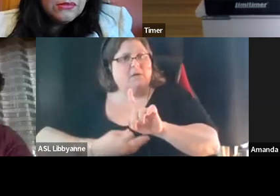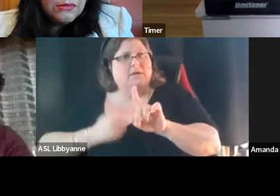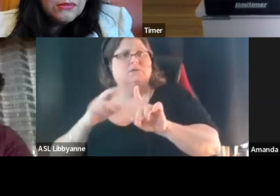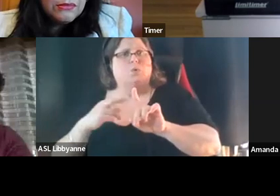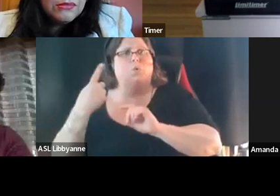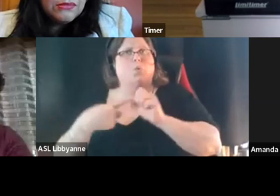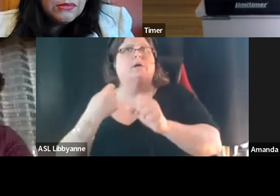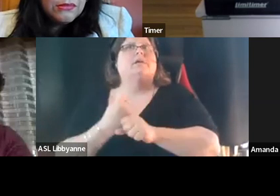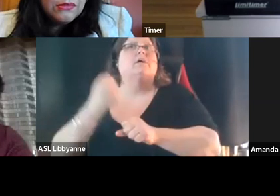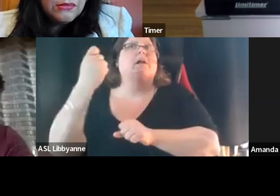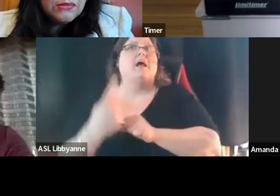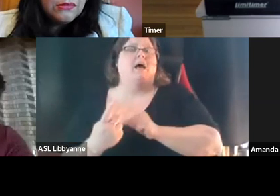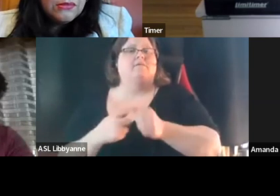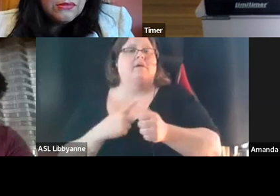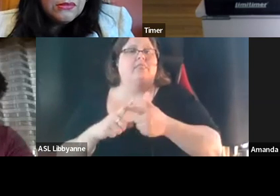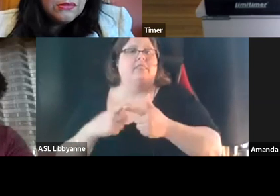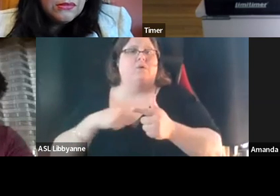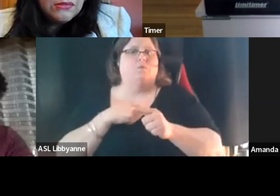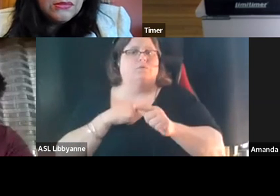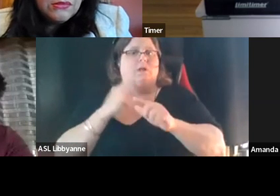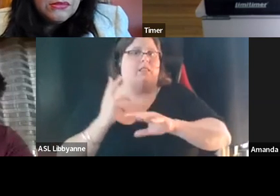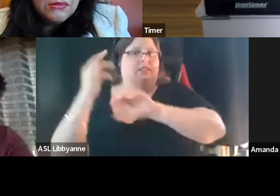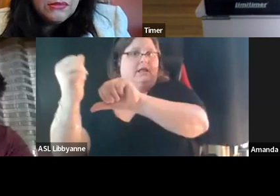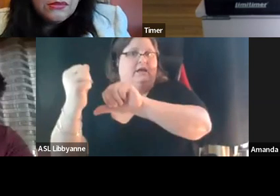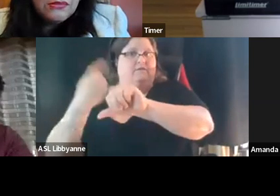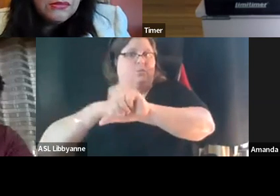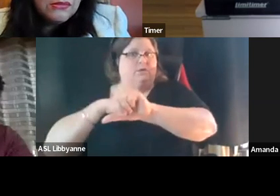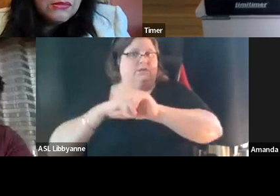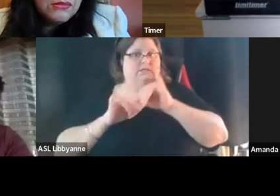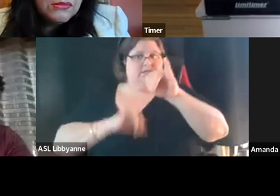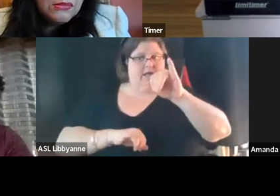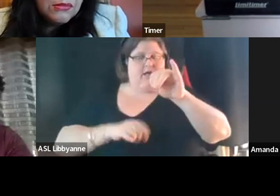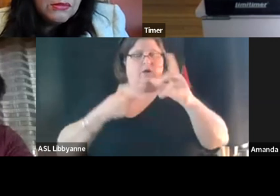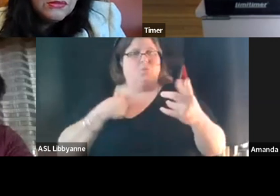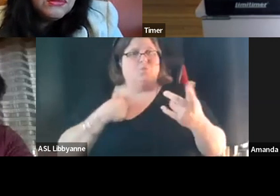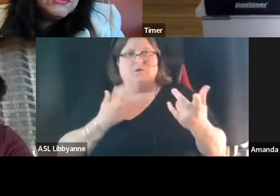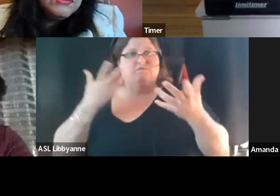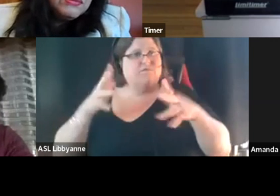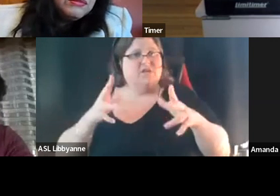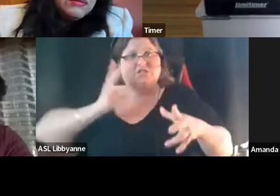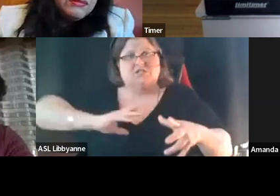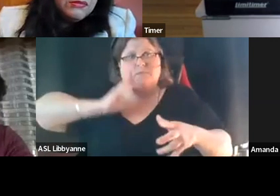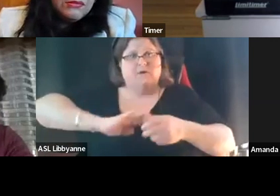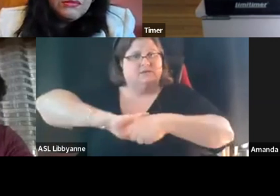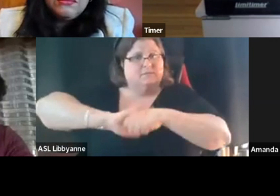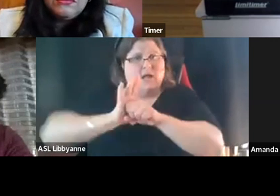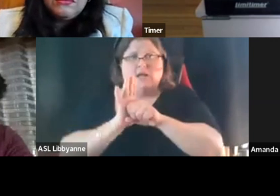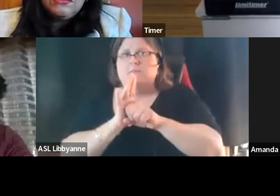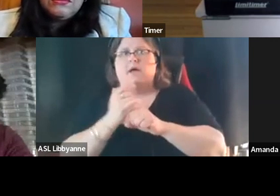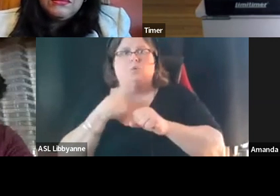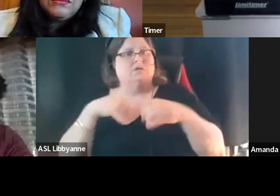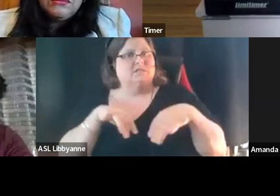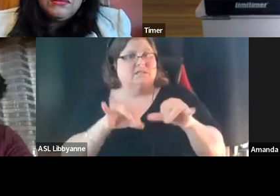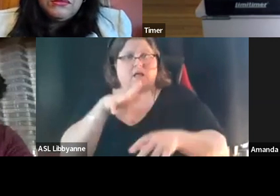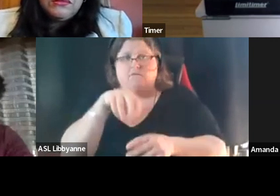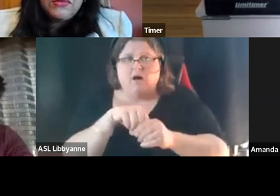half and just leaving us high and dry. We already been through a pandemic. We're still in the throes of the pandemic. We're still trying to bring all of our city